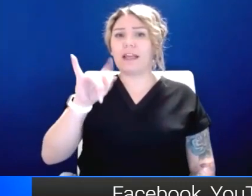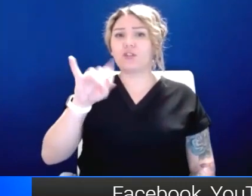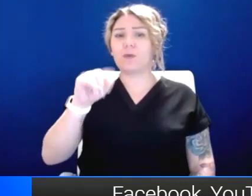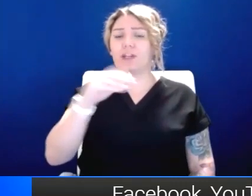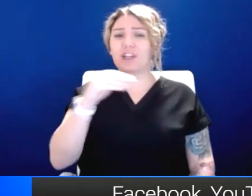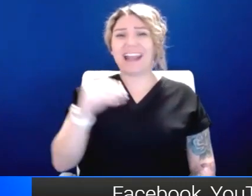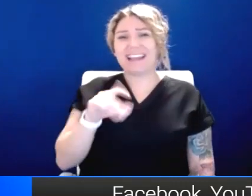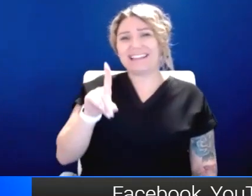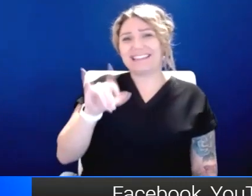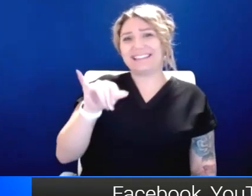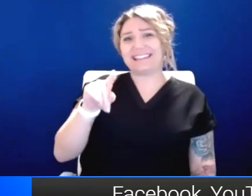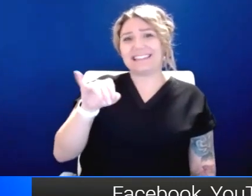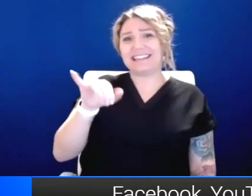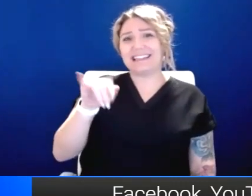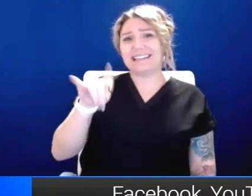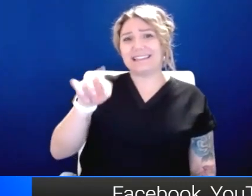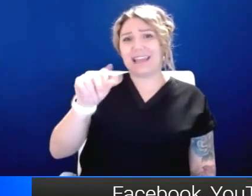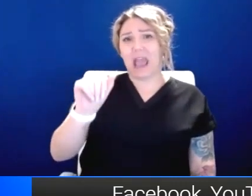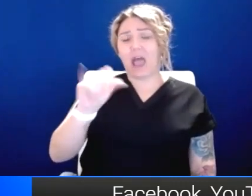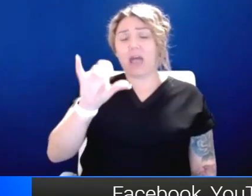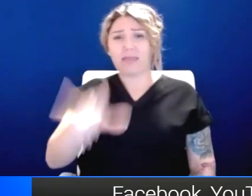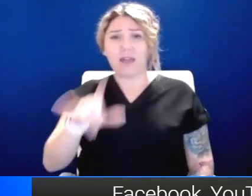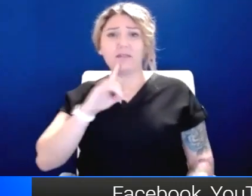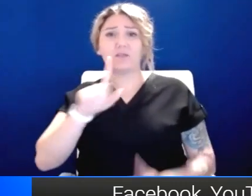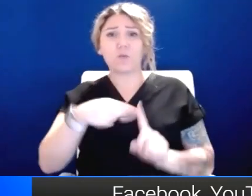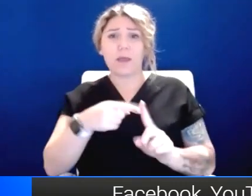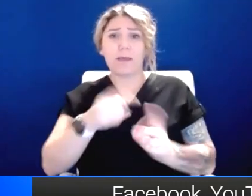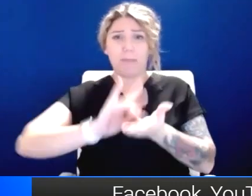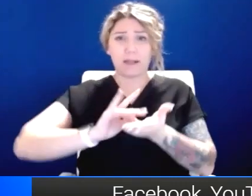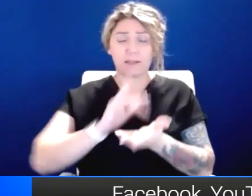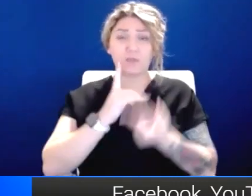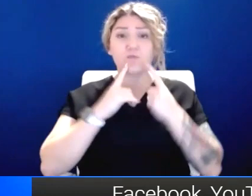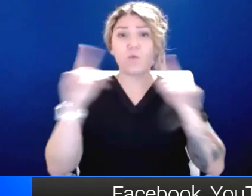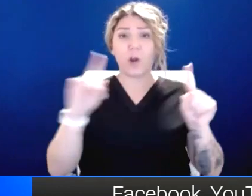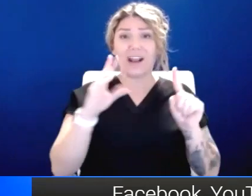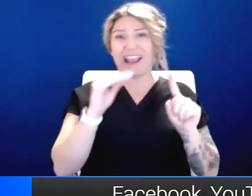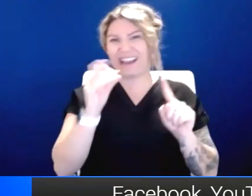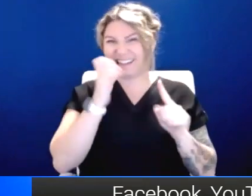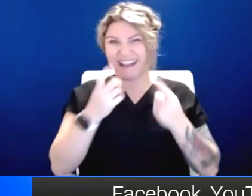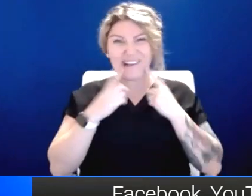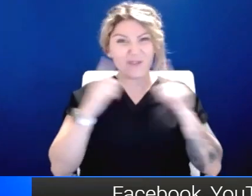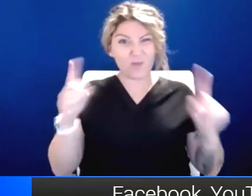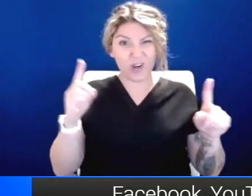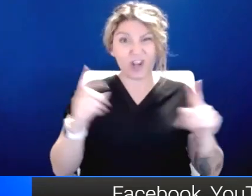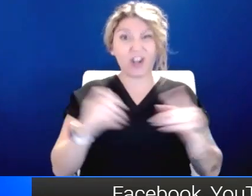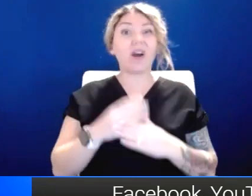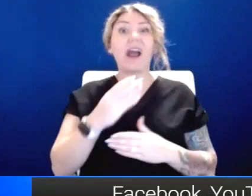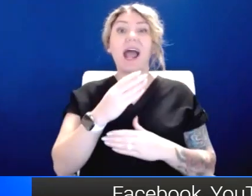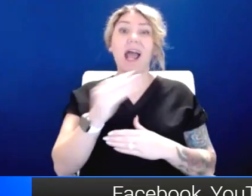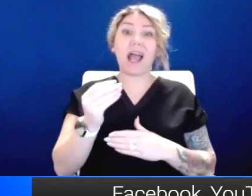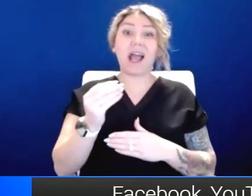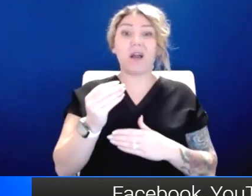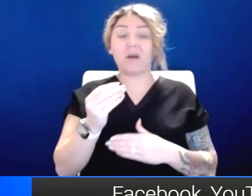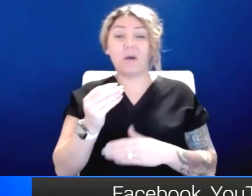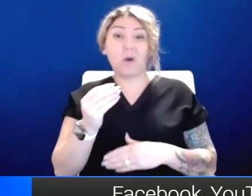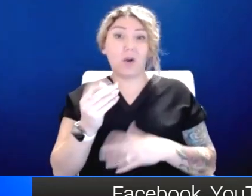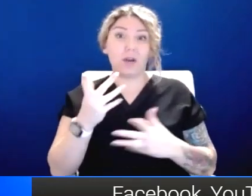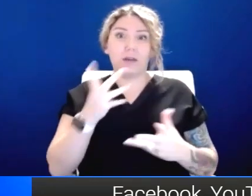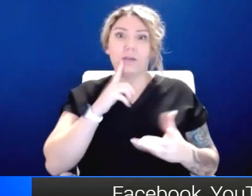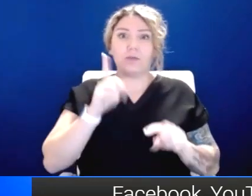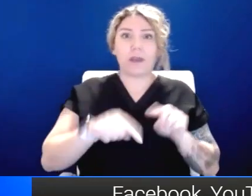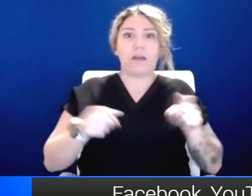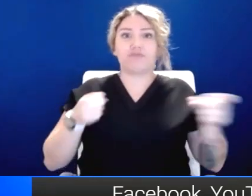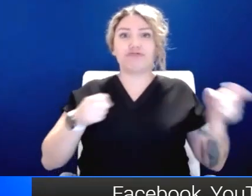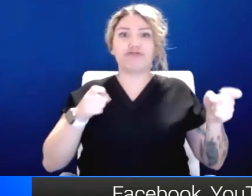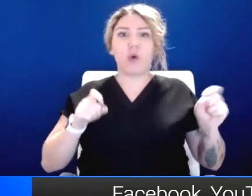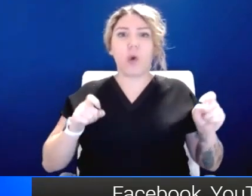when their medications work and time when their medications don't work, or times when they have the involuntary movements during the